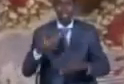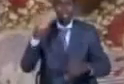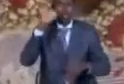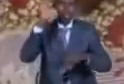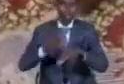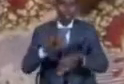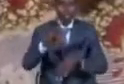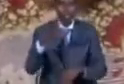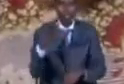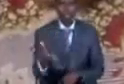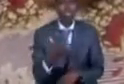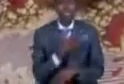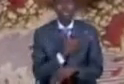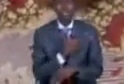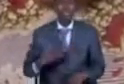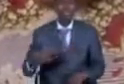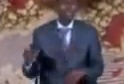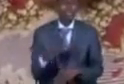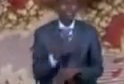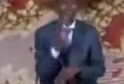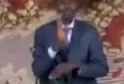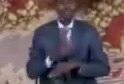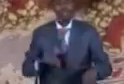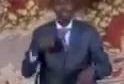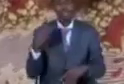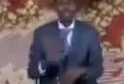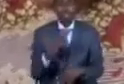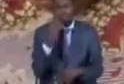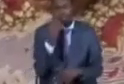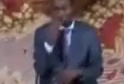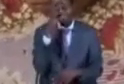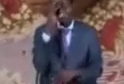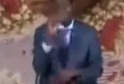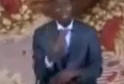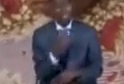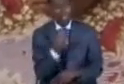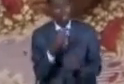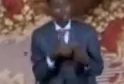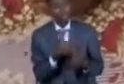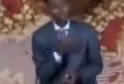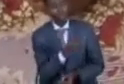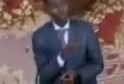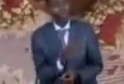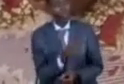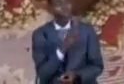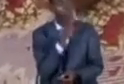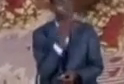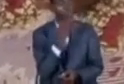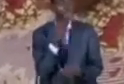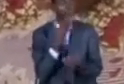they call the blind man, saying unto him, be of good